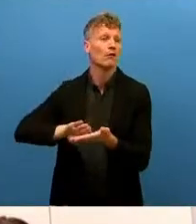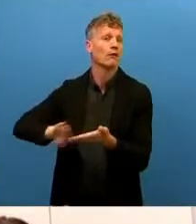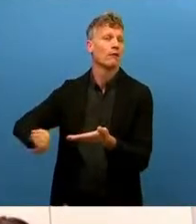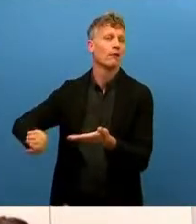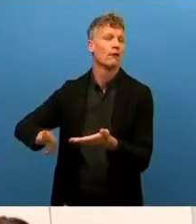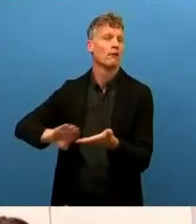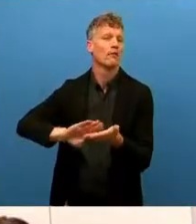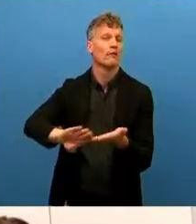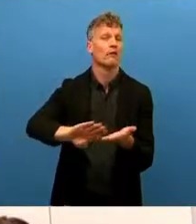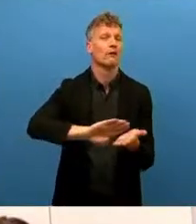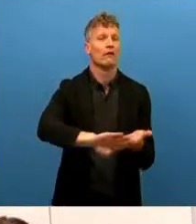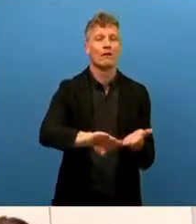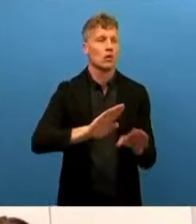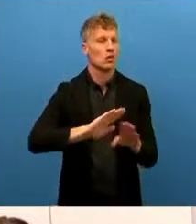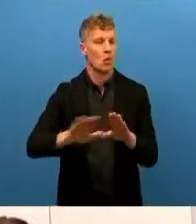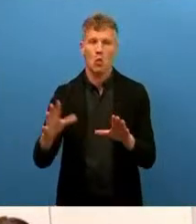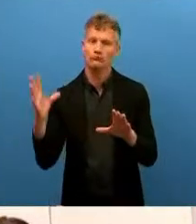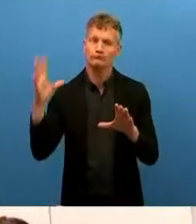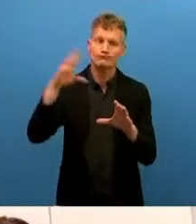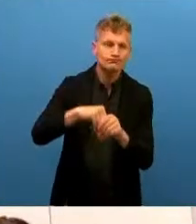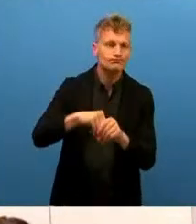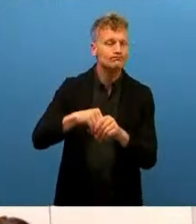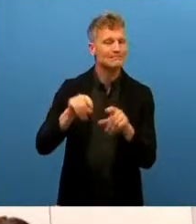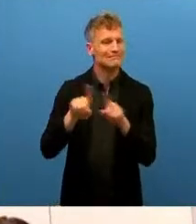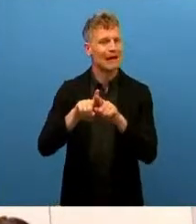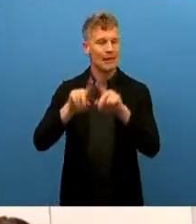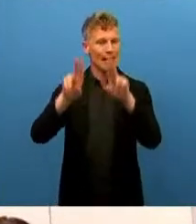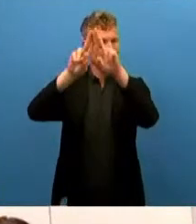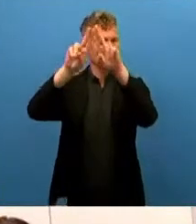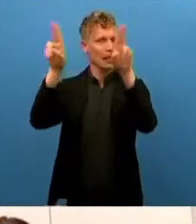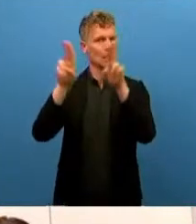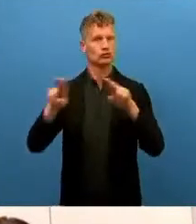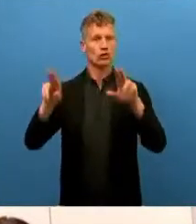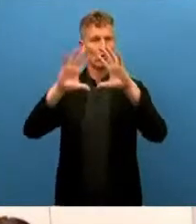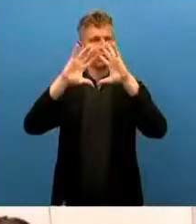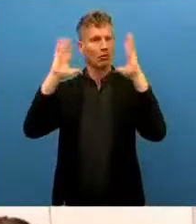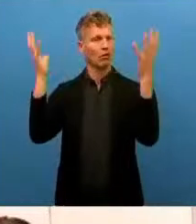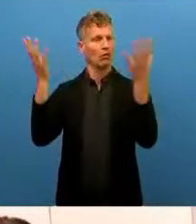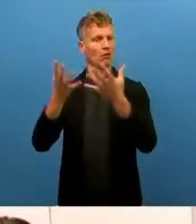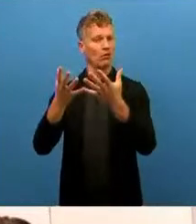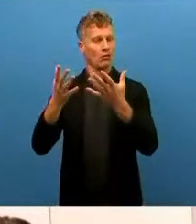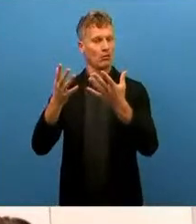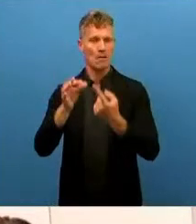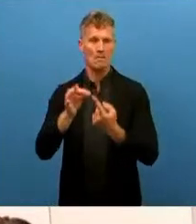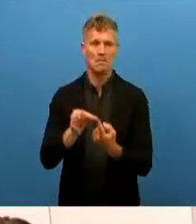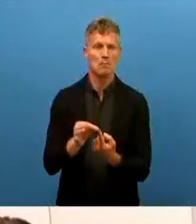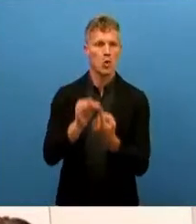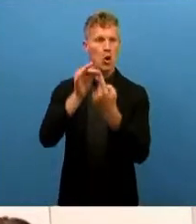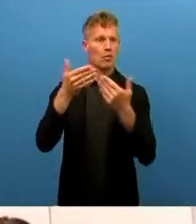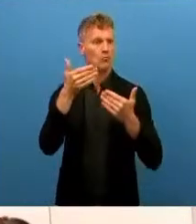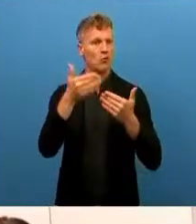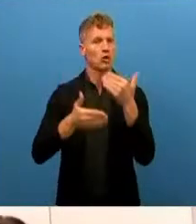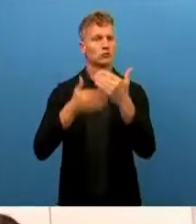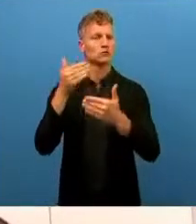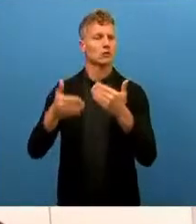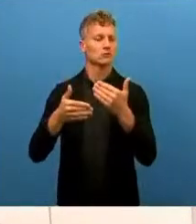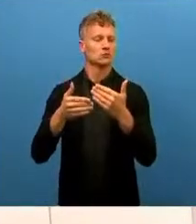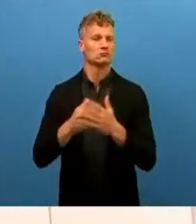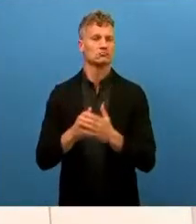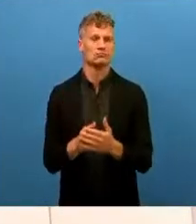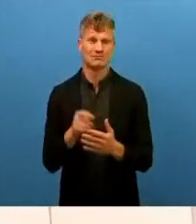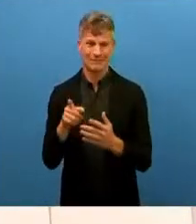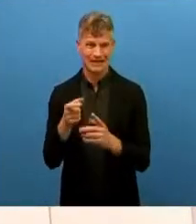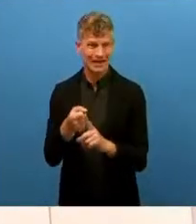from critical international decision-making processes that directly impact their